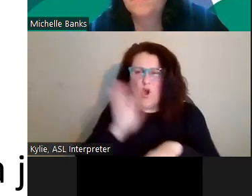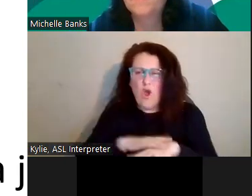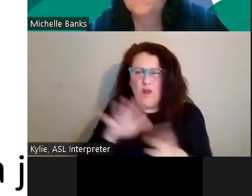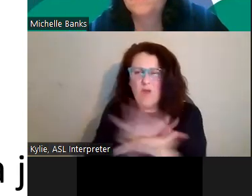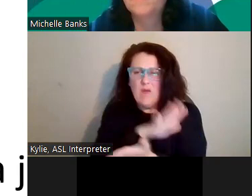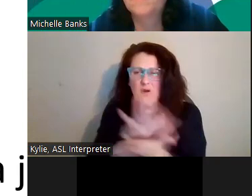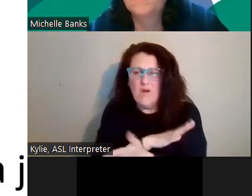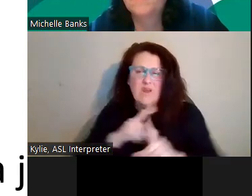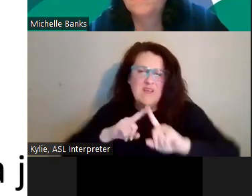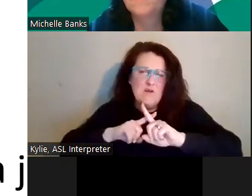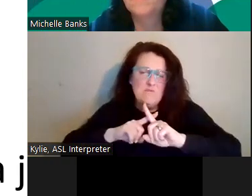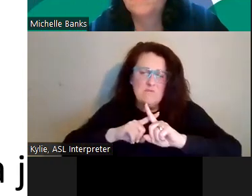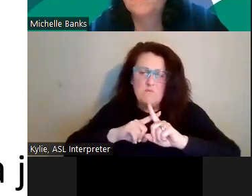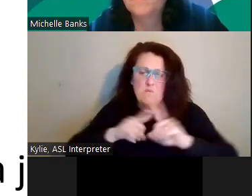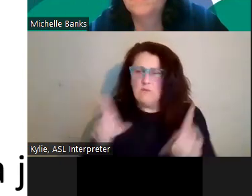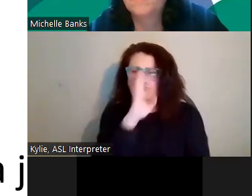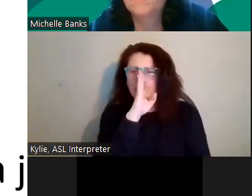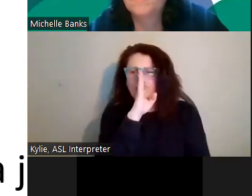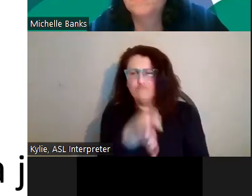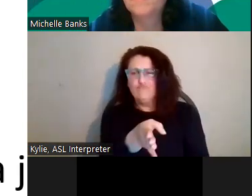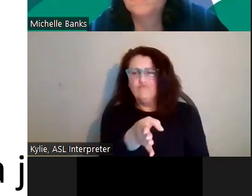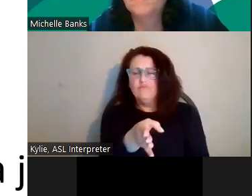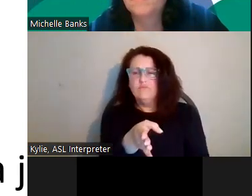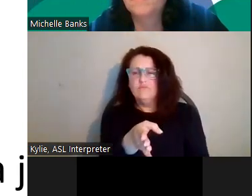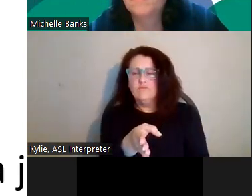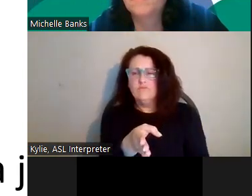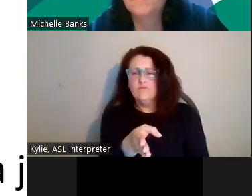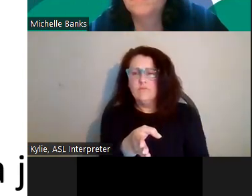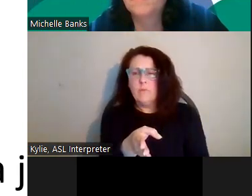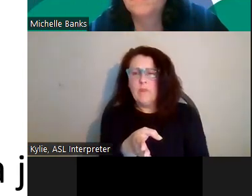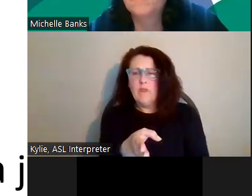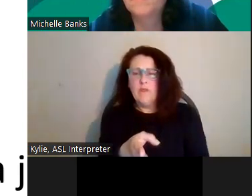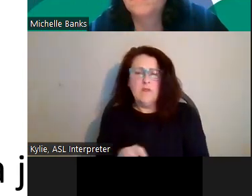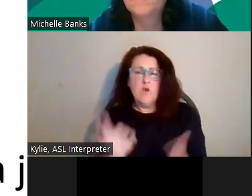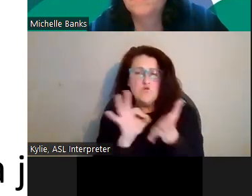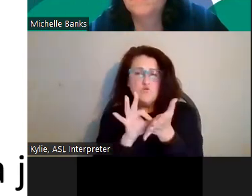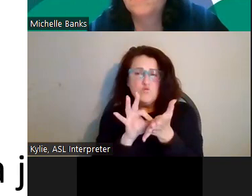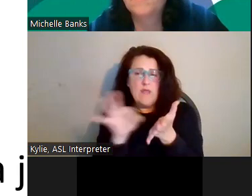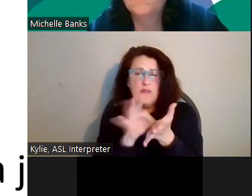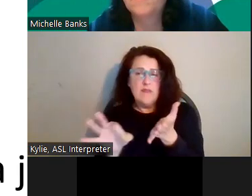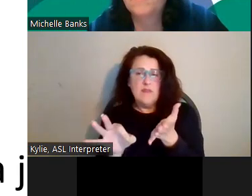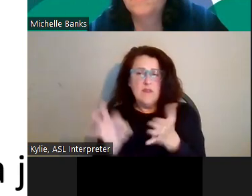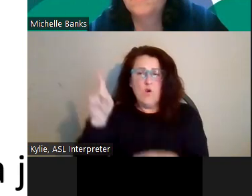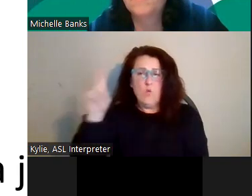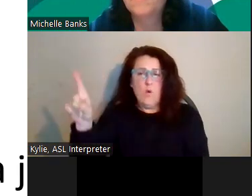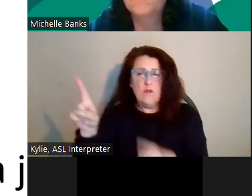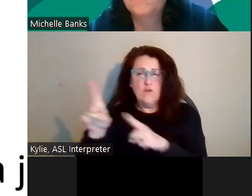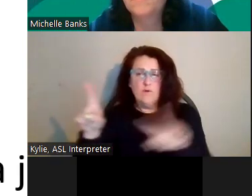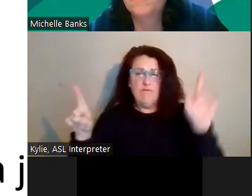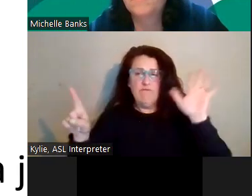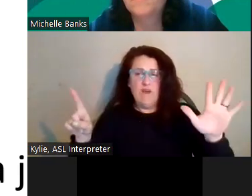all fairly straightforward questions. And they're rated on a scale of